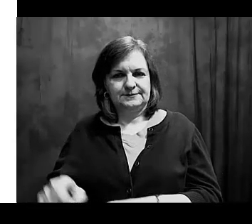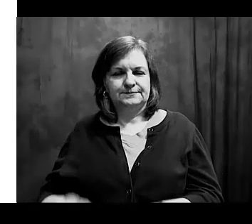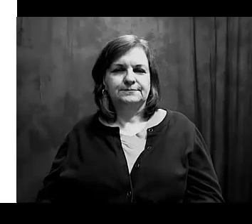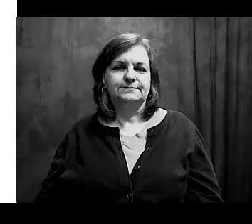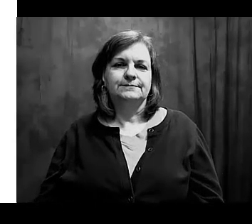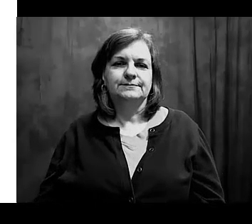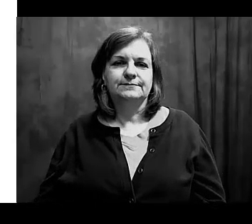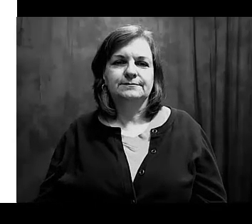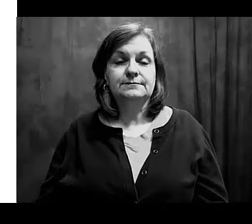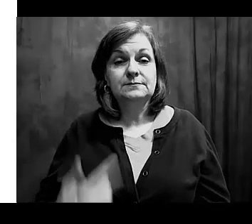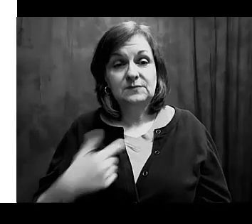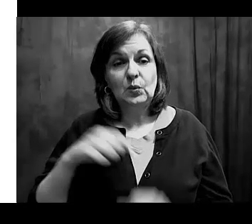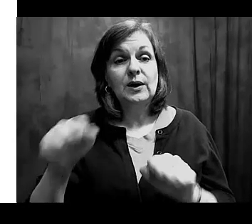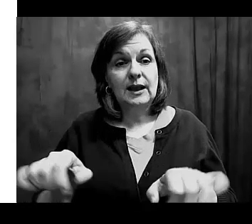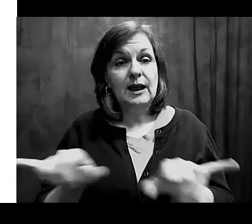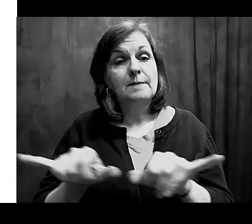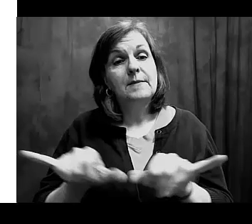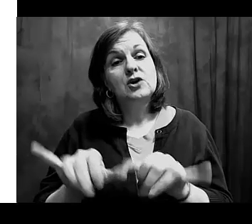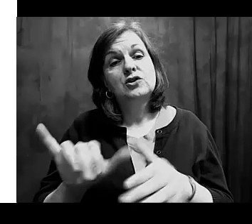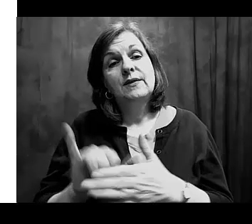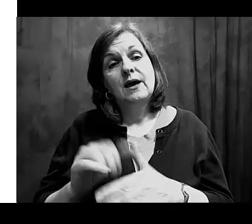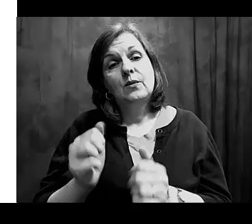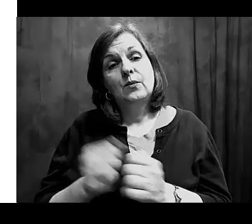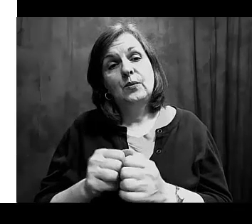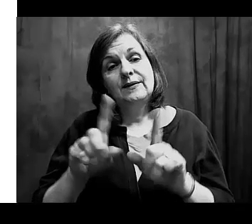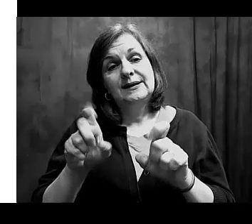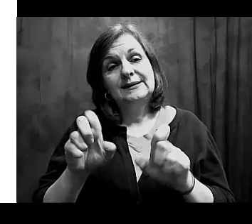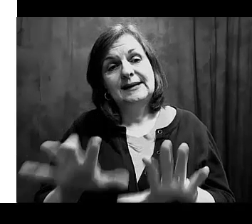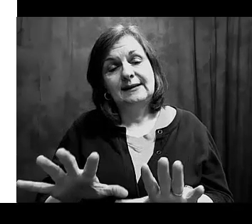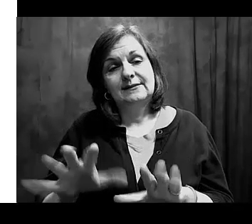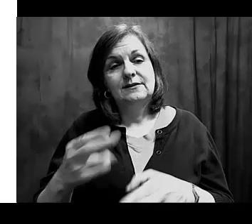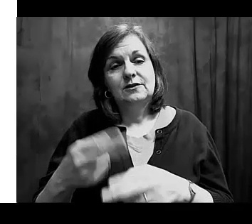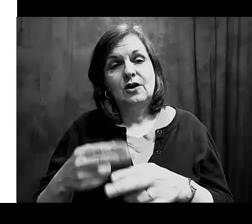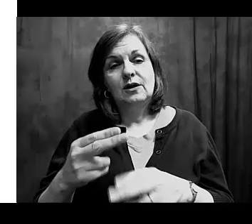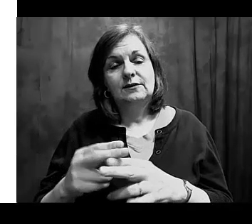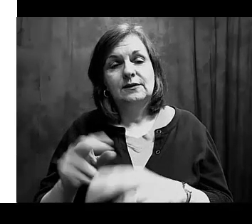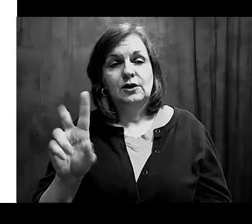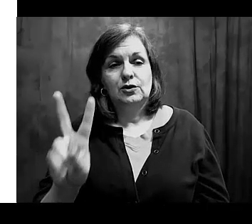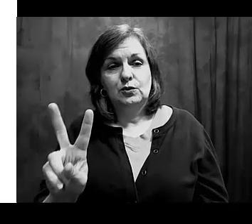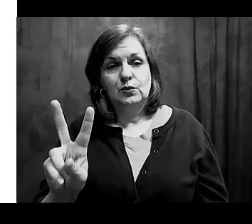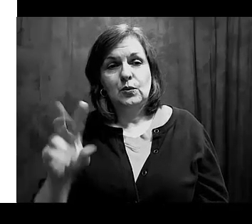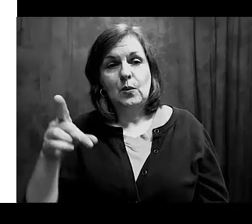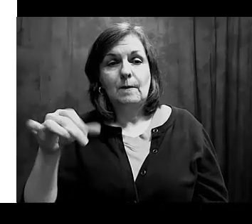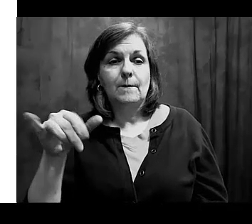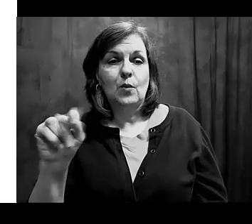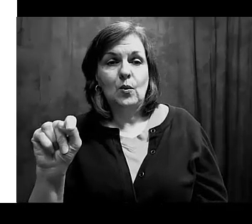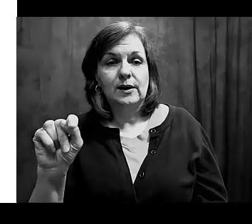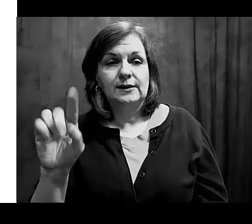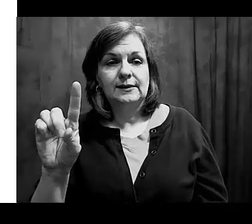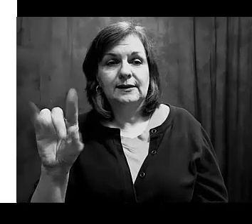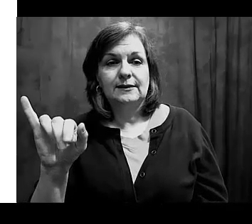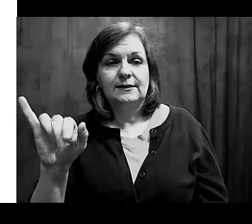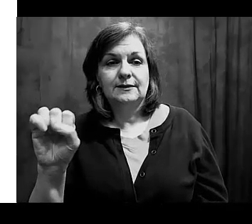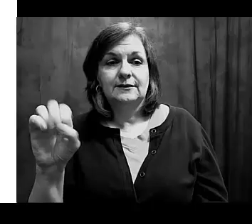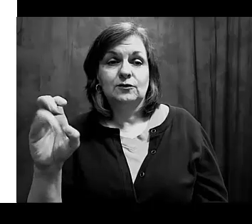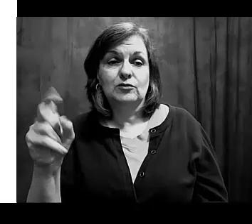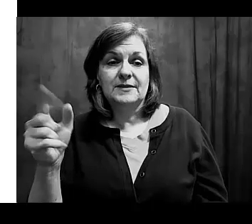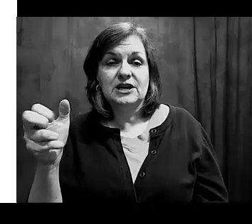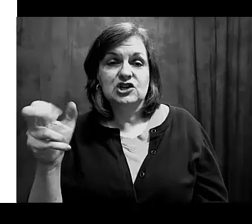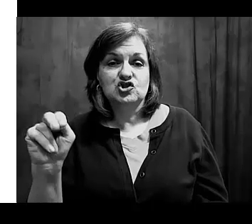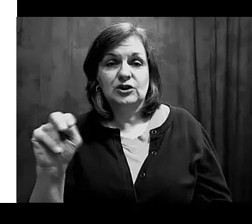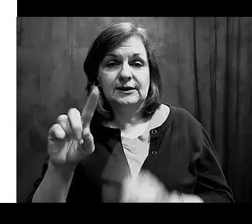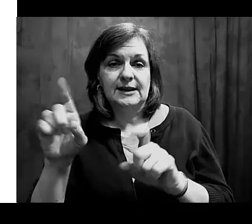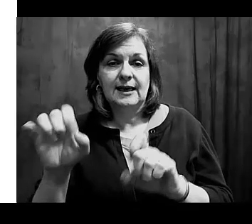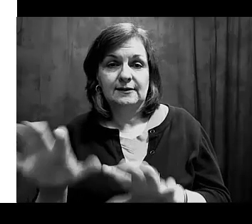this specific nerve. It can't tell you more precisely than that. So we actually measure